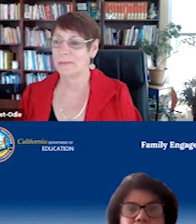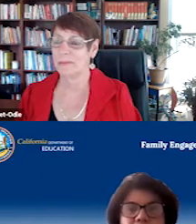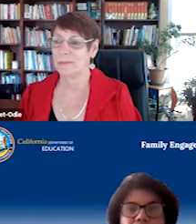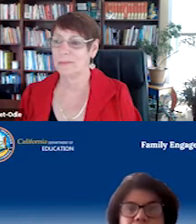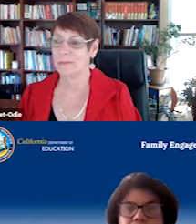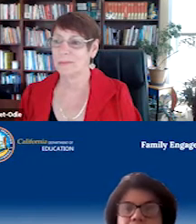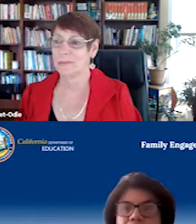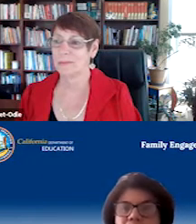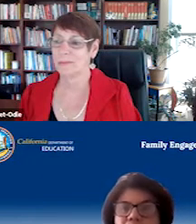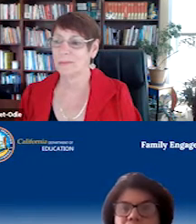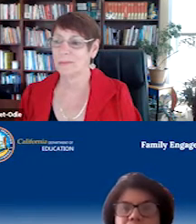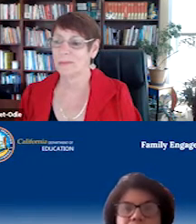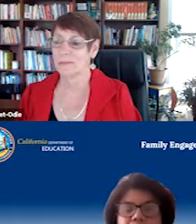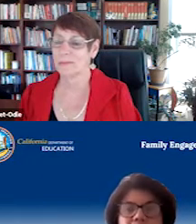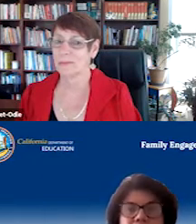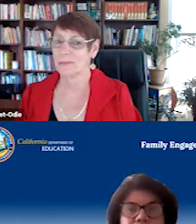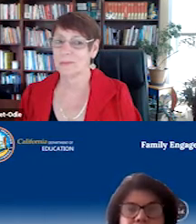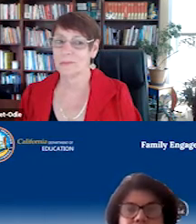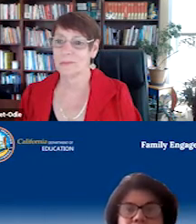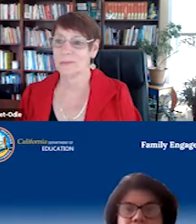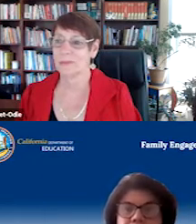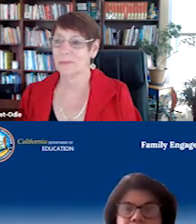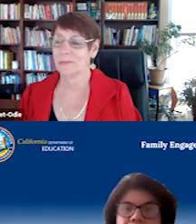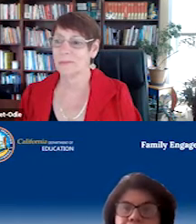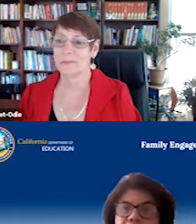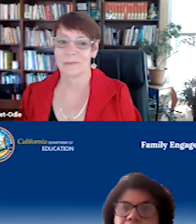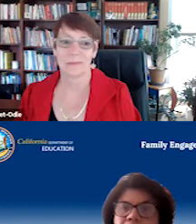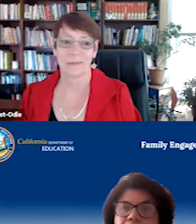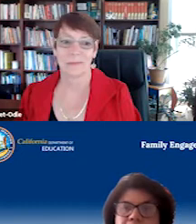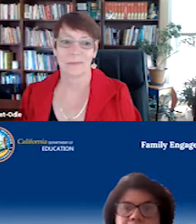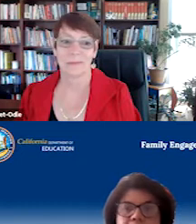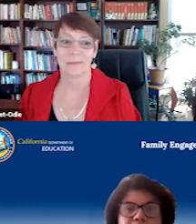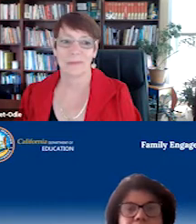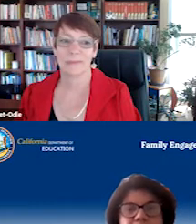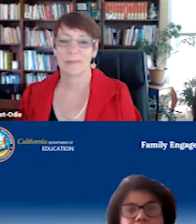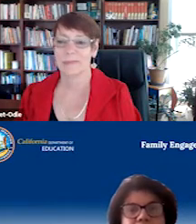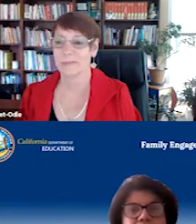statewide resources and professional development opportunities. Next slide.